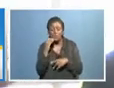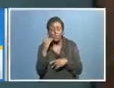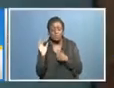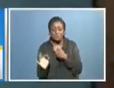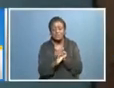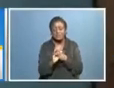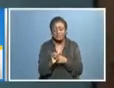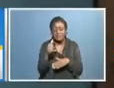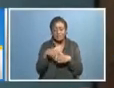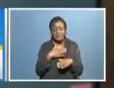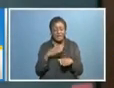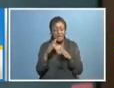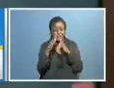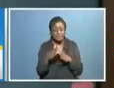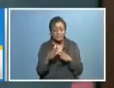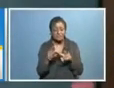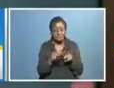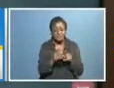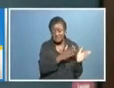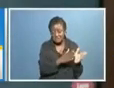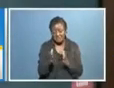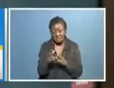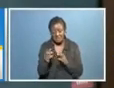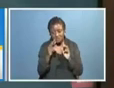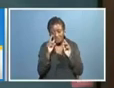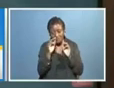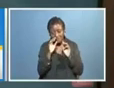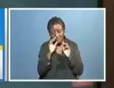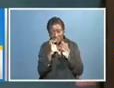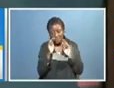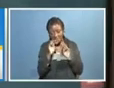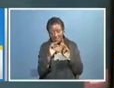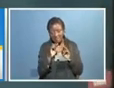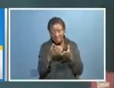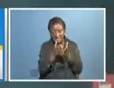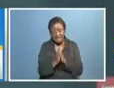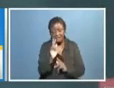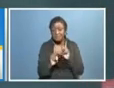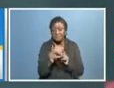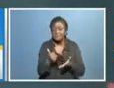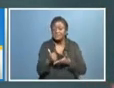my house. But as these trends have been singled out, Fernander appeals to the public to assist in